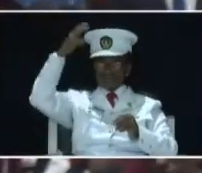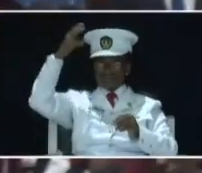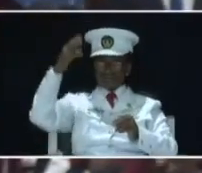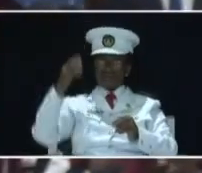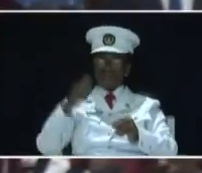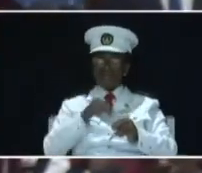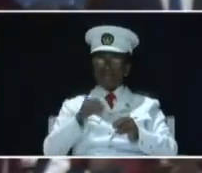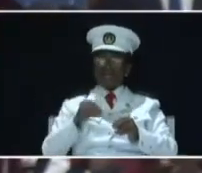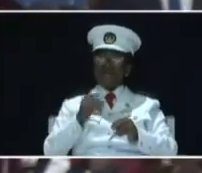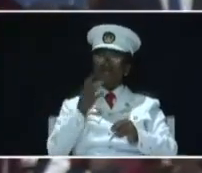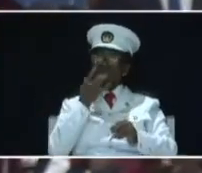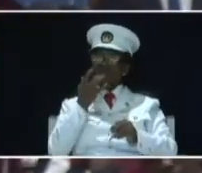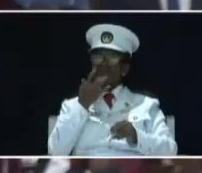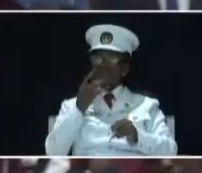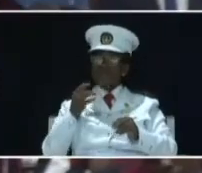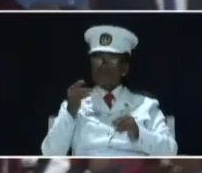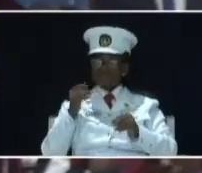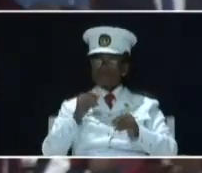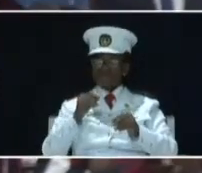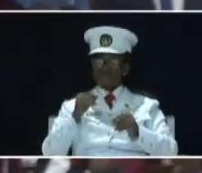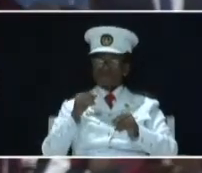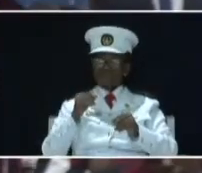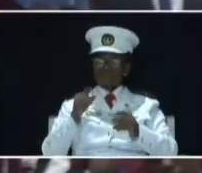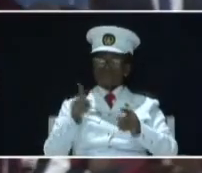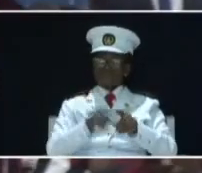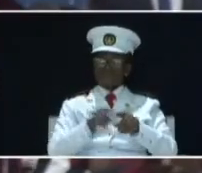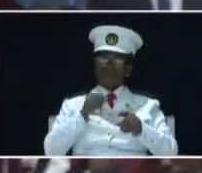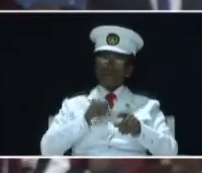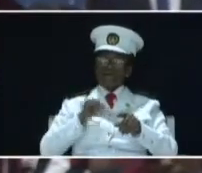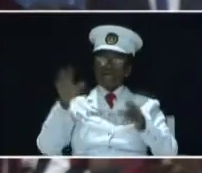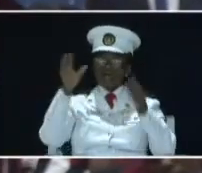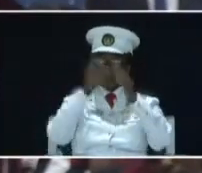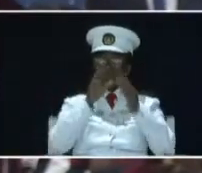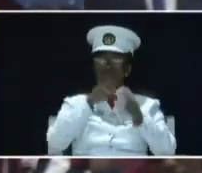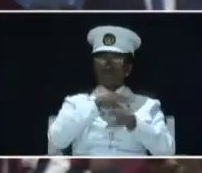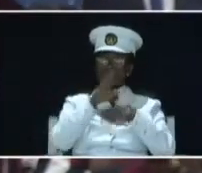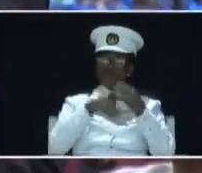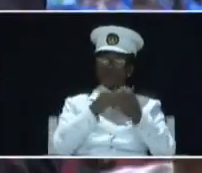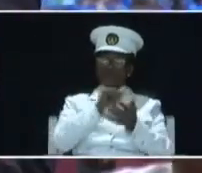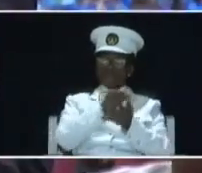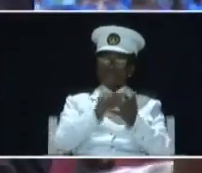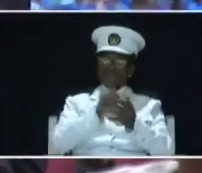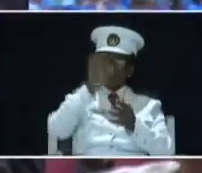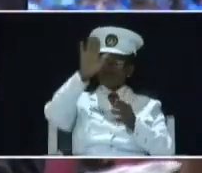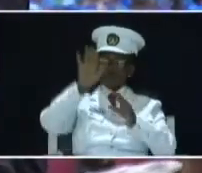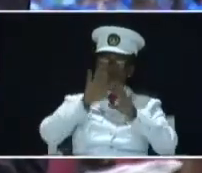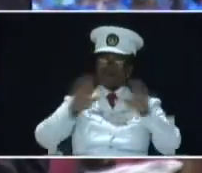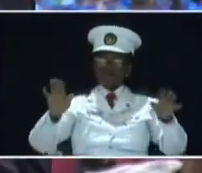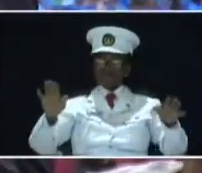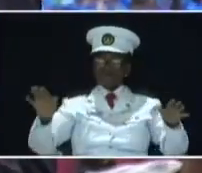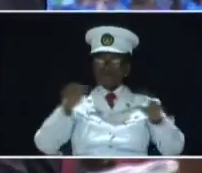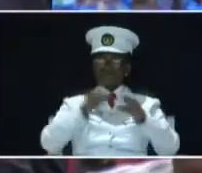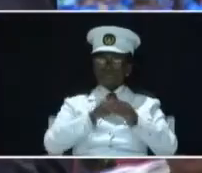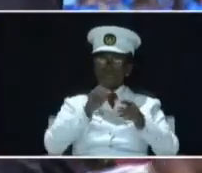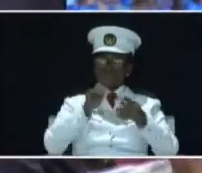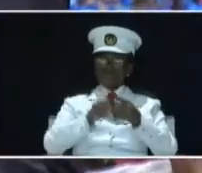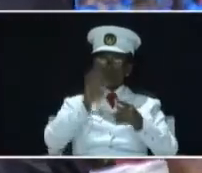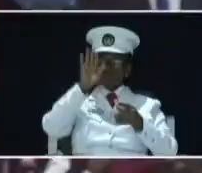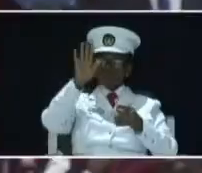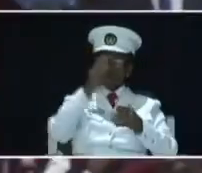and favor. So I commit all these your children into your hands. Please,